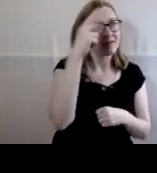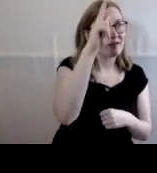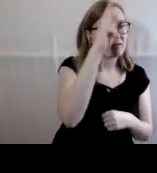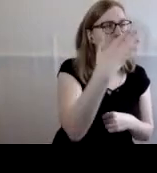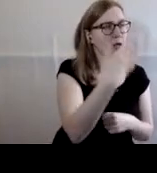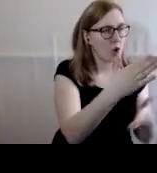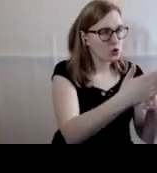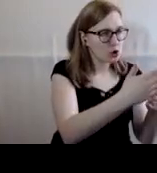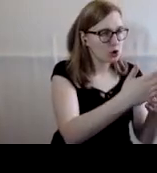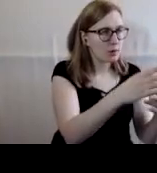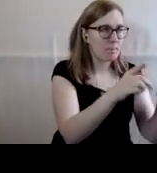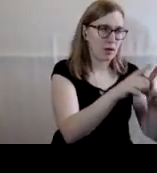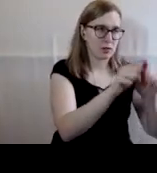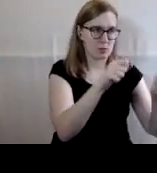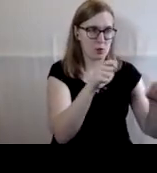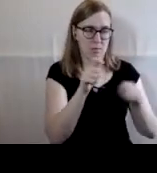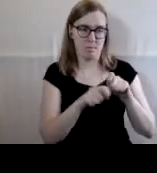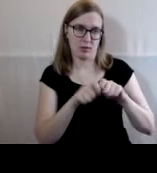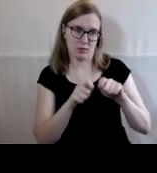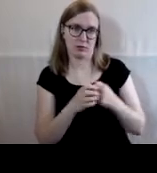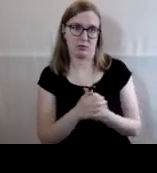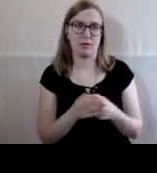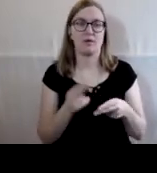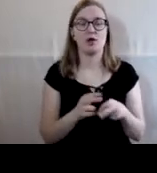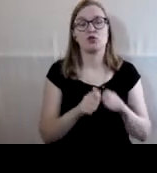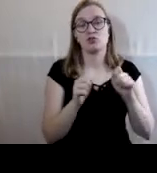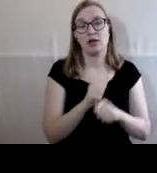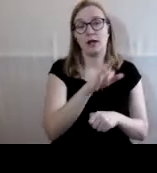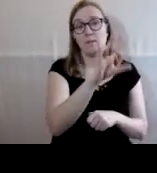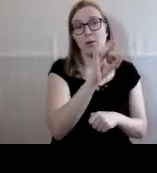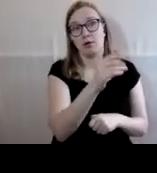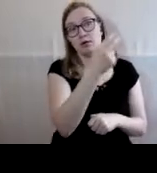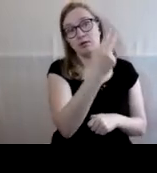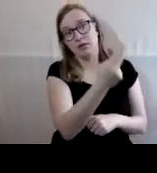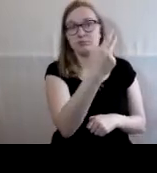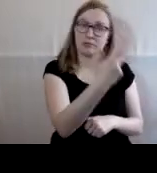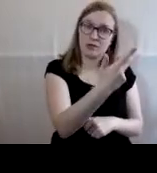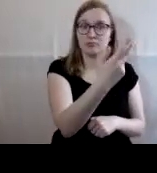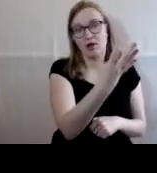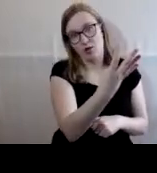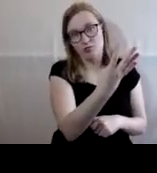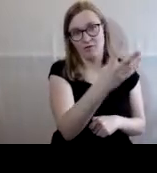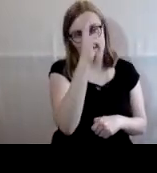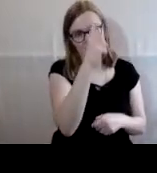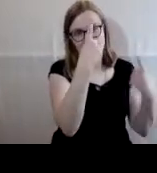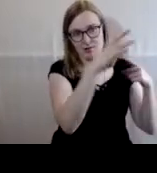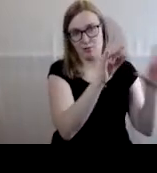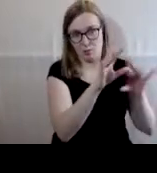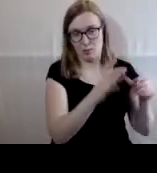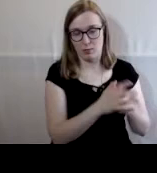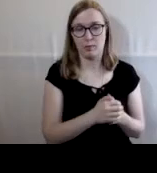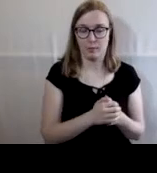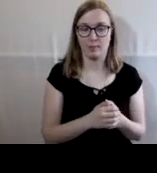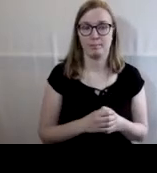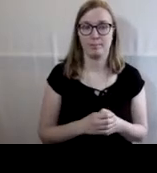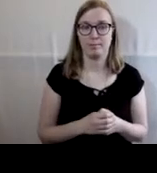compare yourself with. So you have to select. Usually it's about 3 or 4. There's a process. I'll go through each of these points,